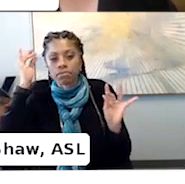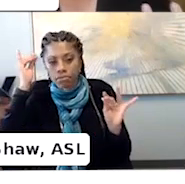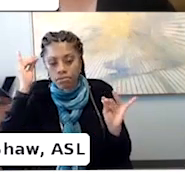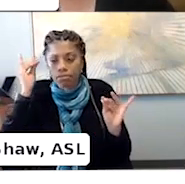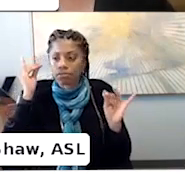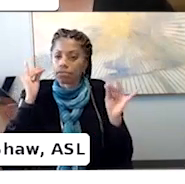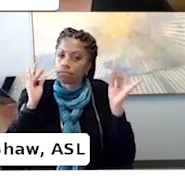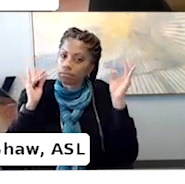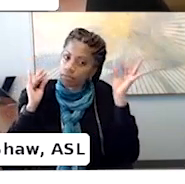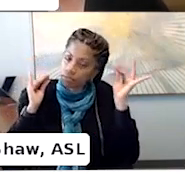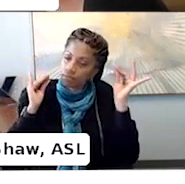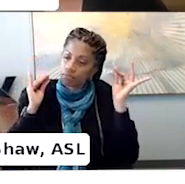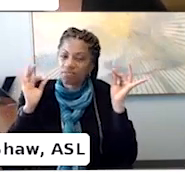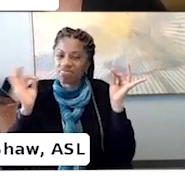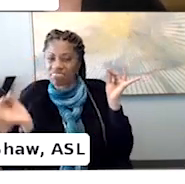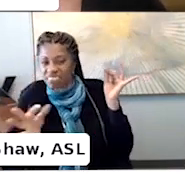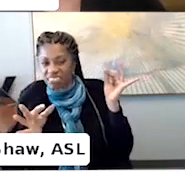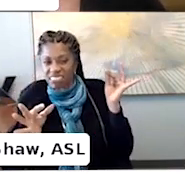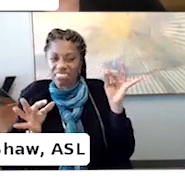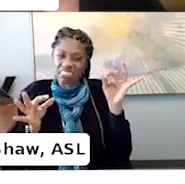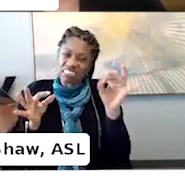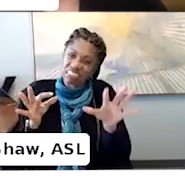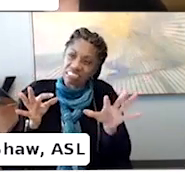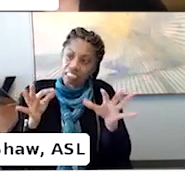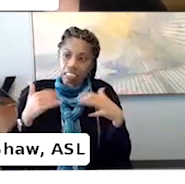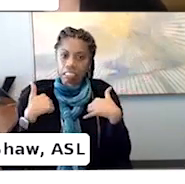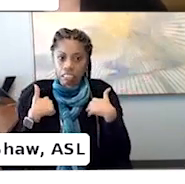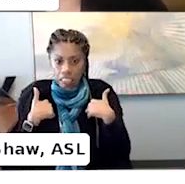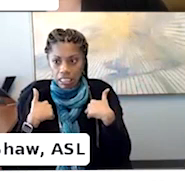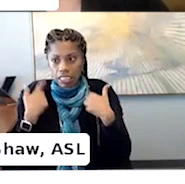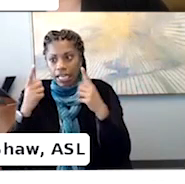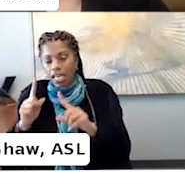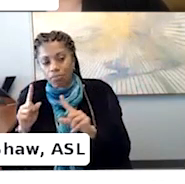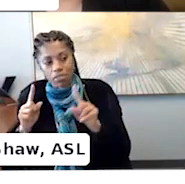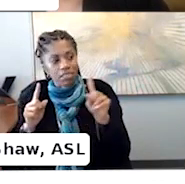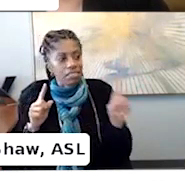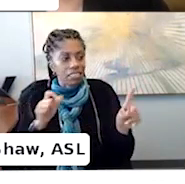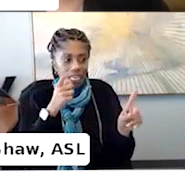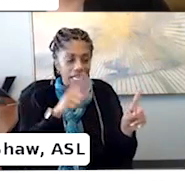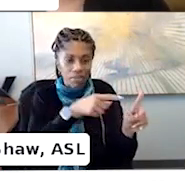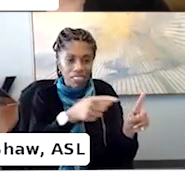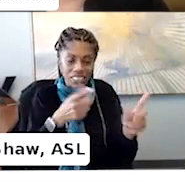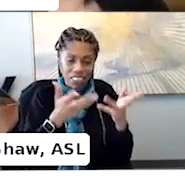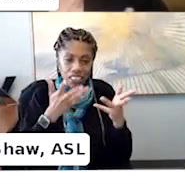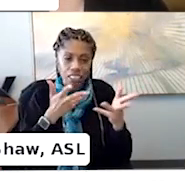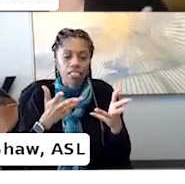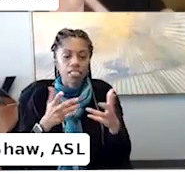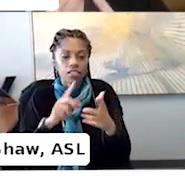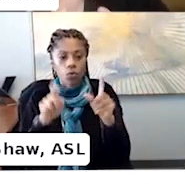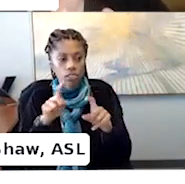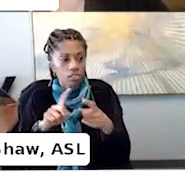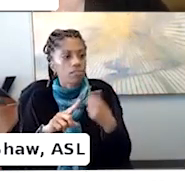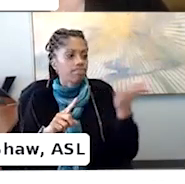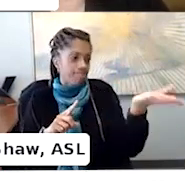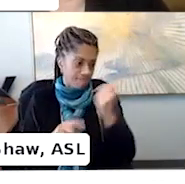with collectively as a community, as we do this. So So questions about